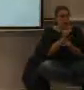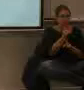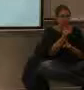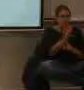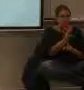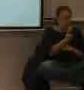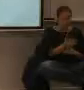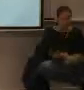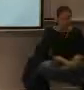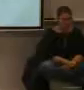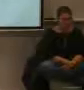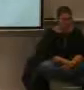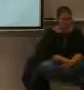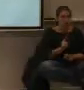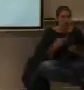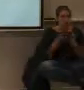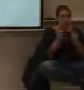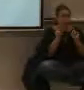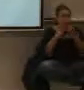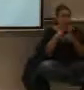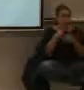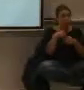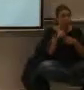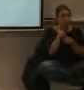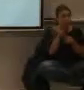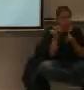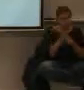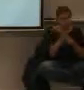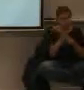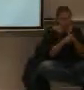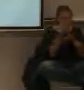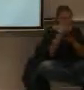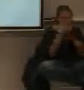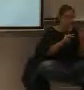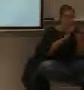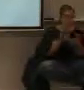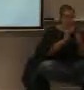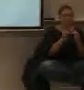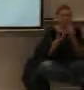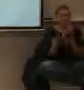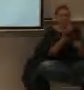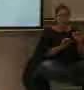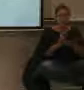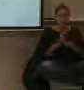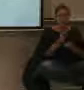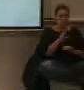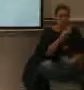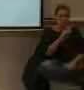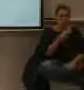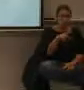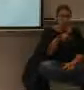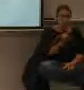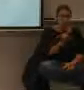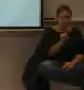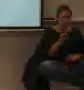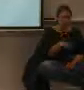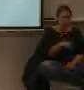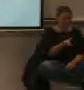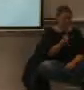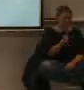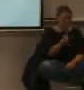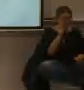might be. When people go out into the environment and start looking for chemical compounds, they can find